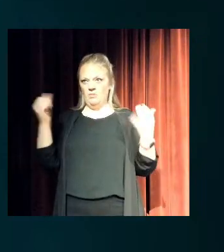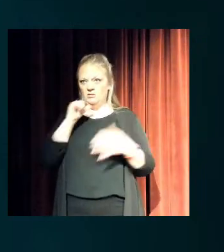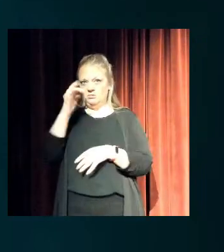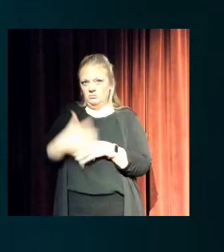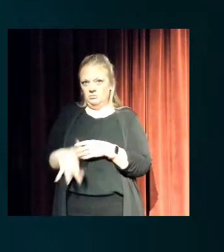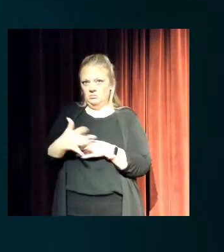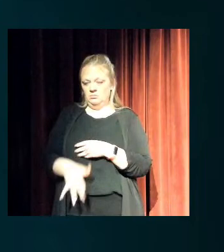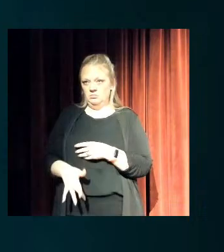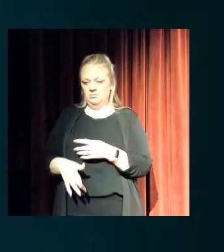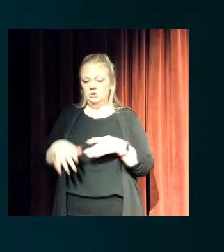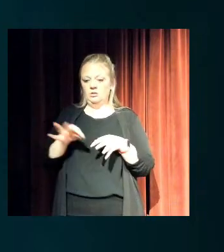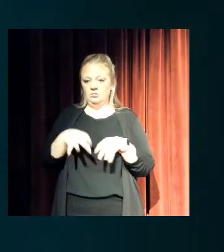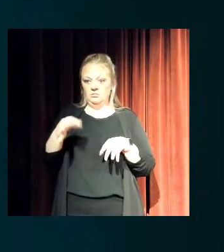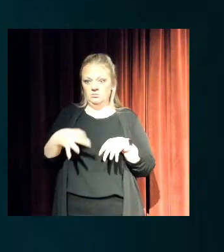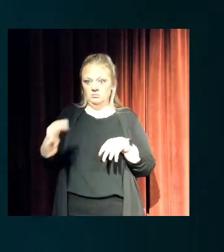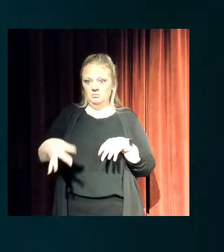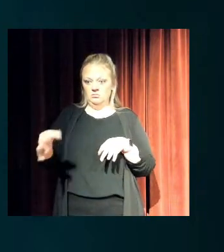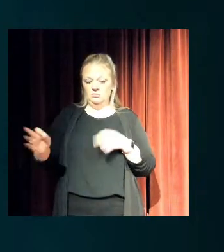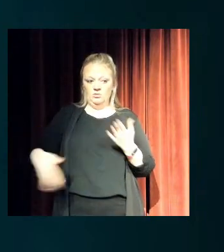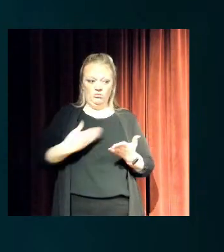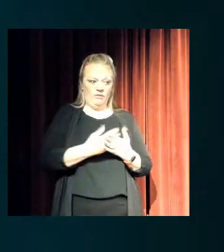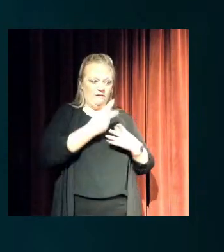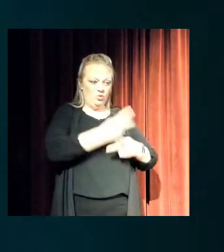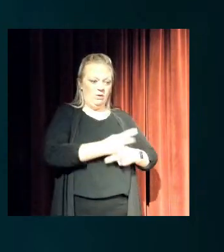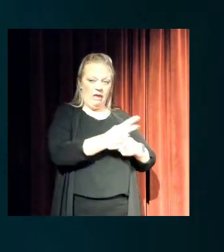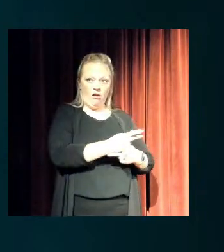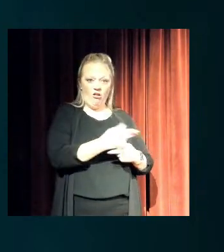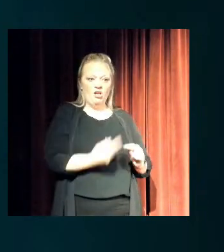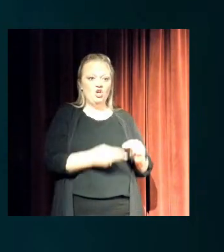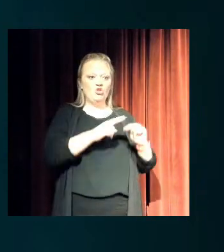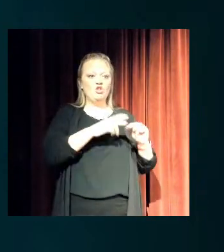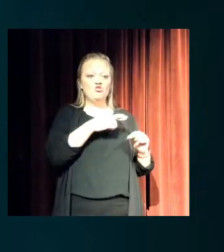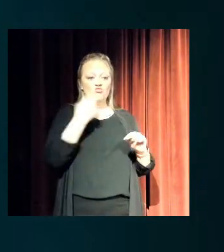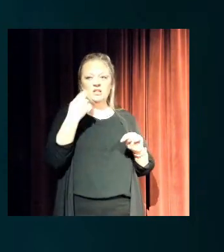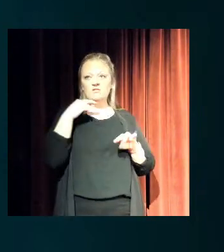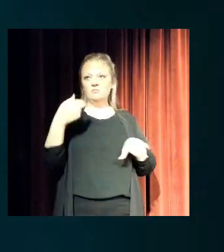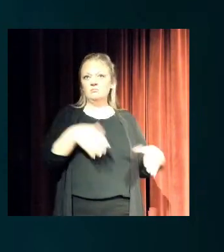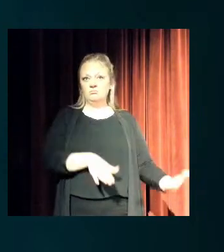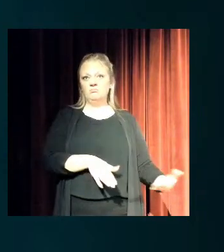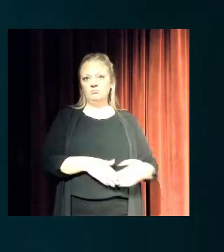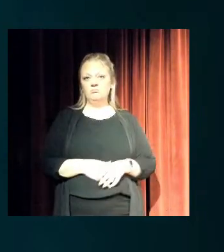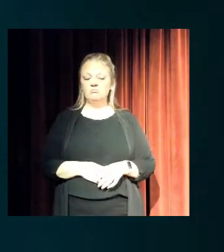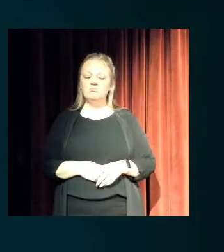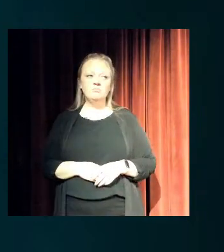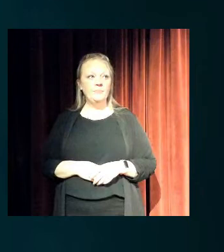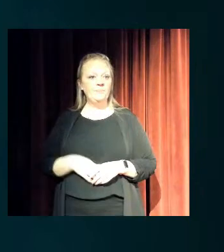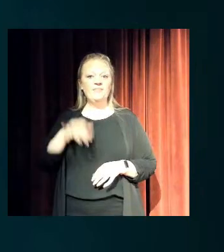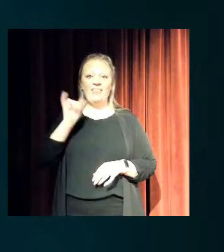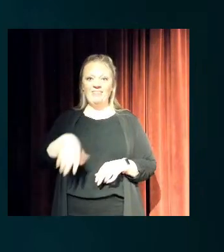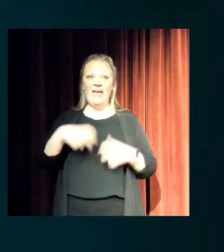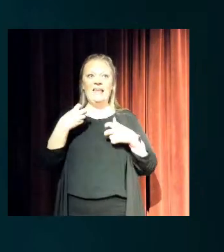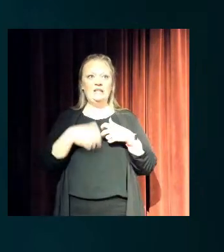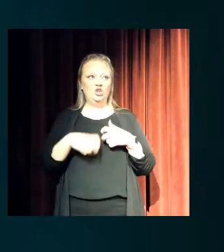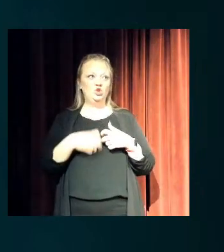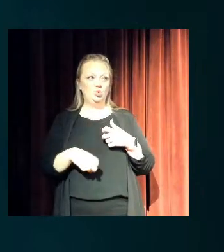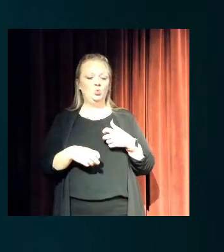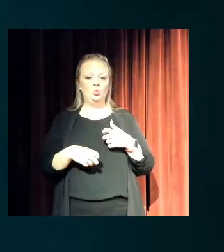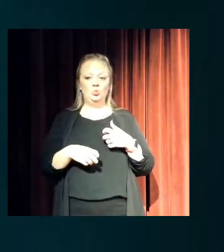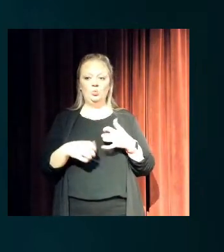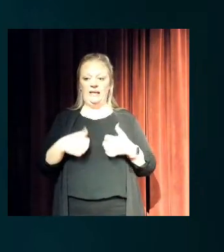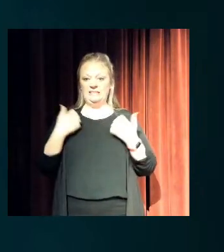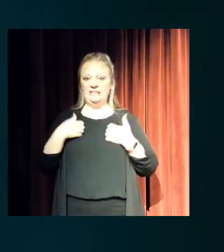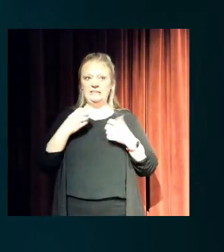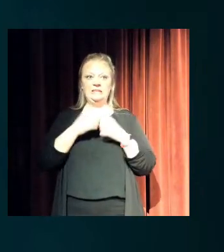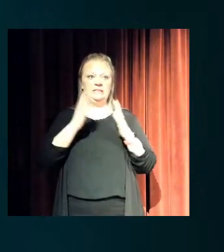available, which delays the arrival of care and increases the risk of death. This issue exists in the city